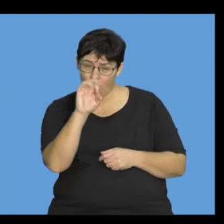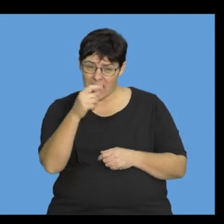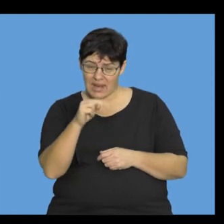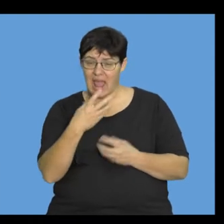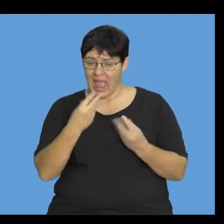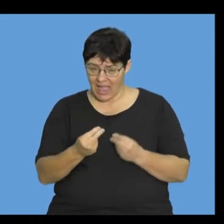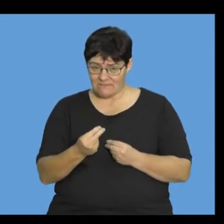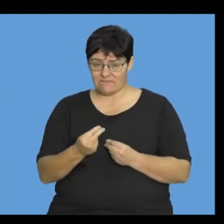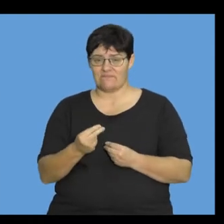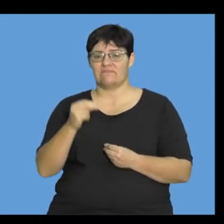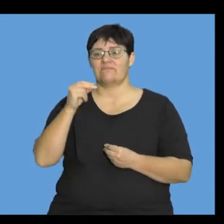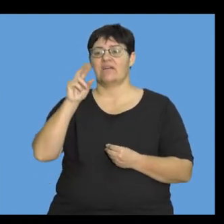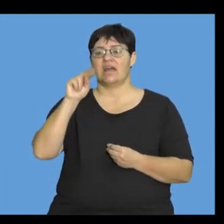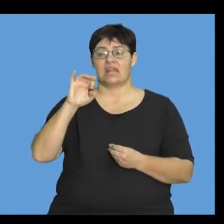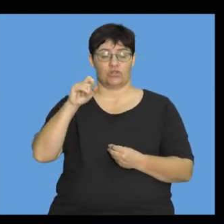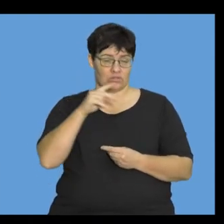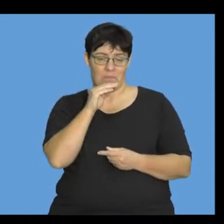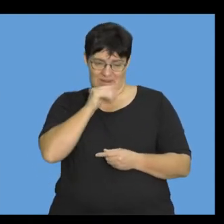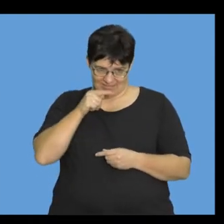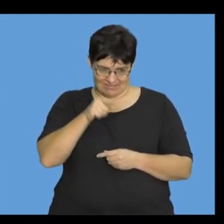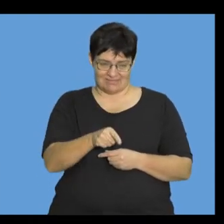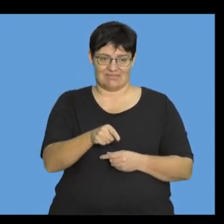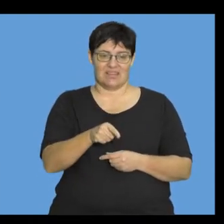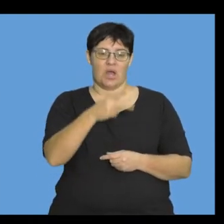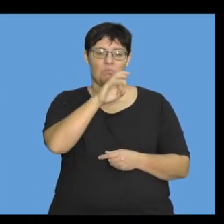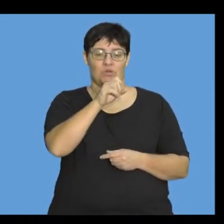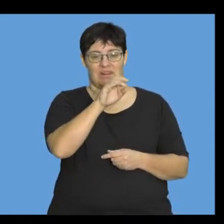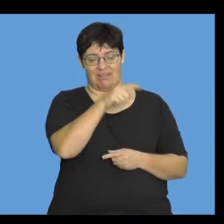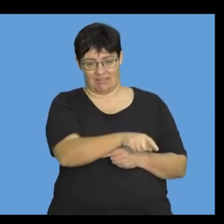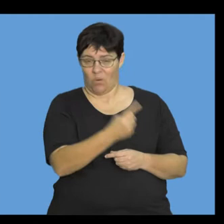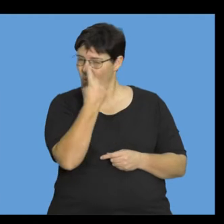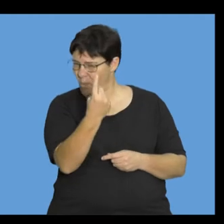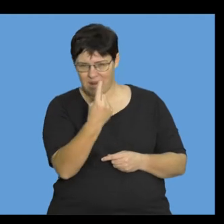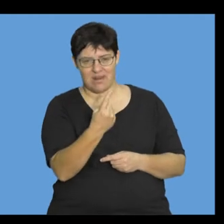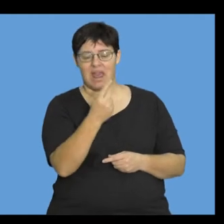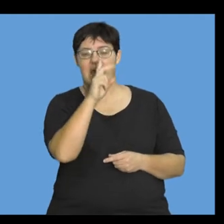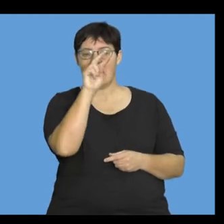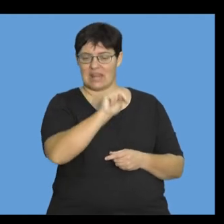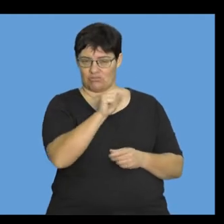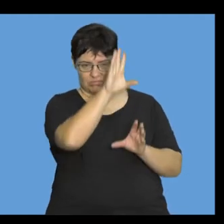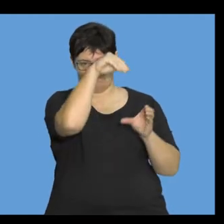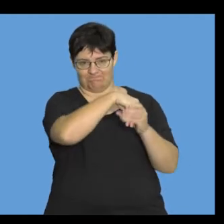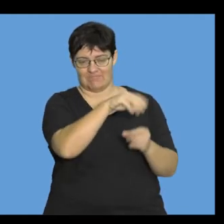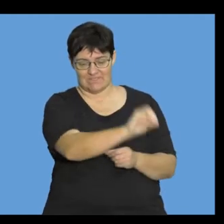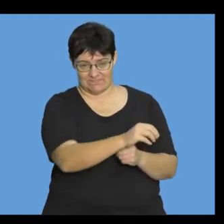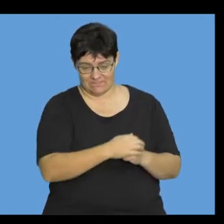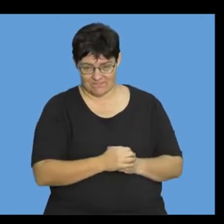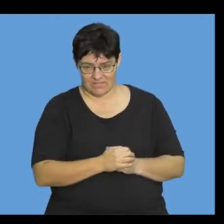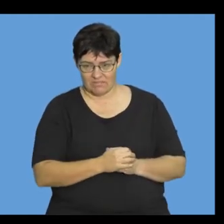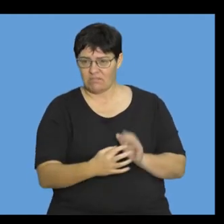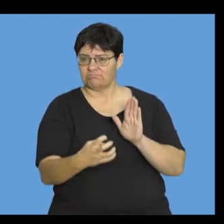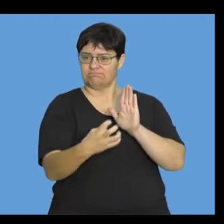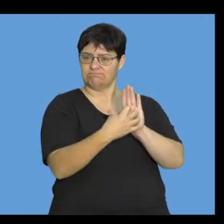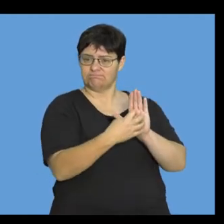has nitrogen, right, is going to be proteins. Proteins are the only one that has nitrogen. So if you get a diagram